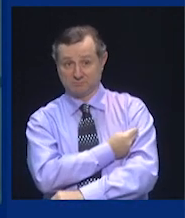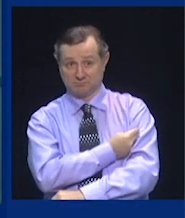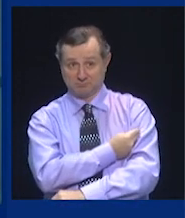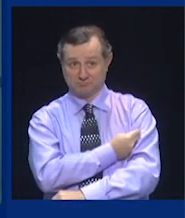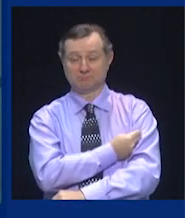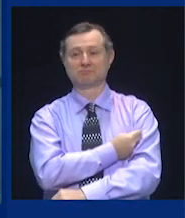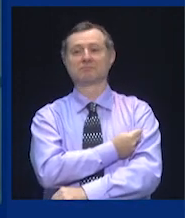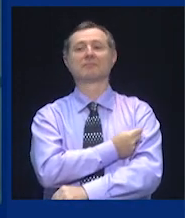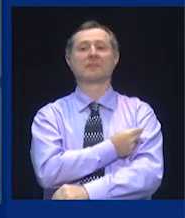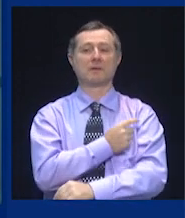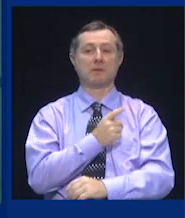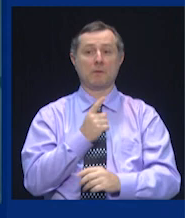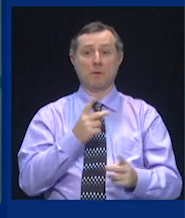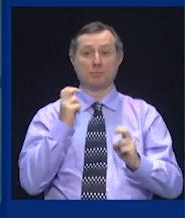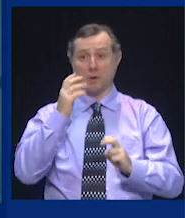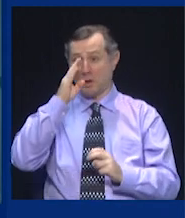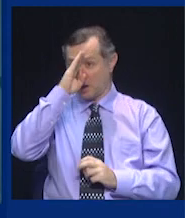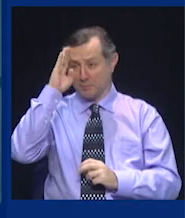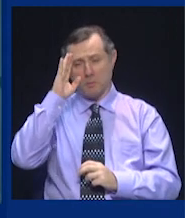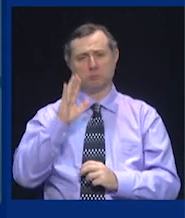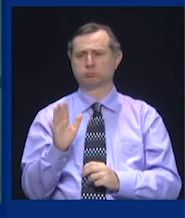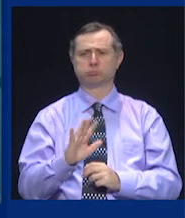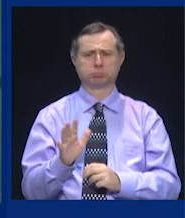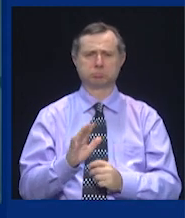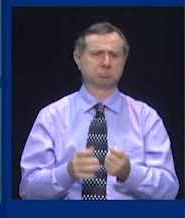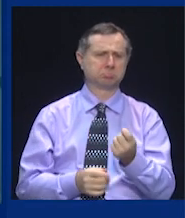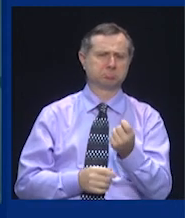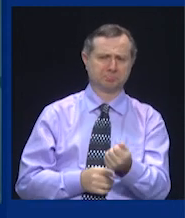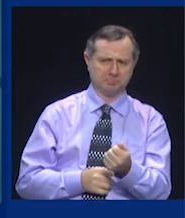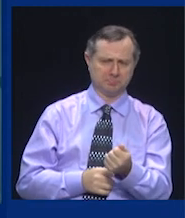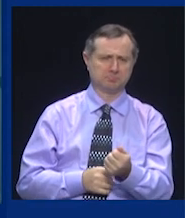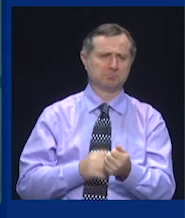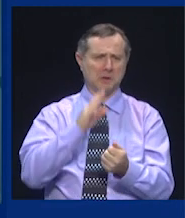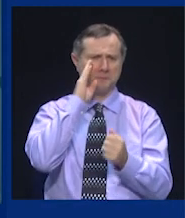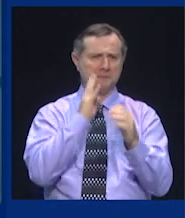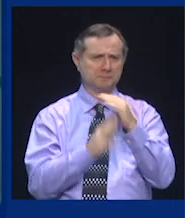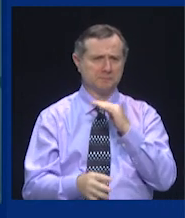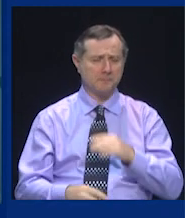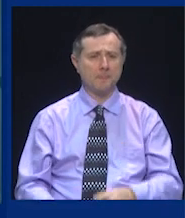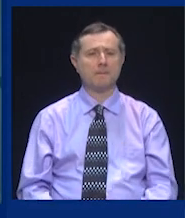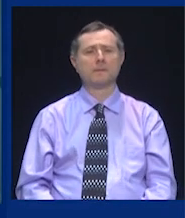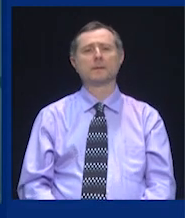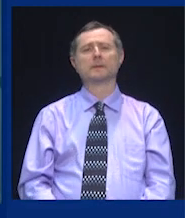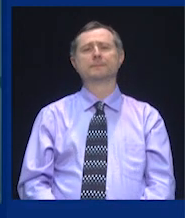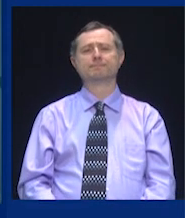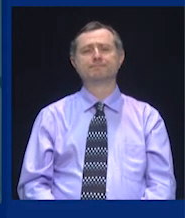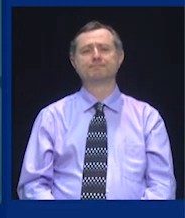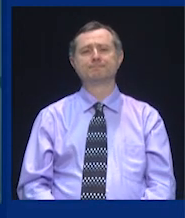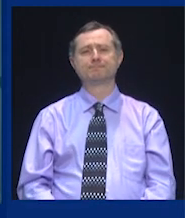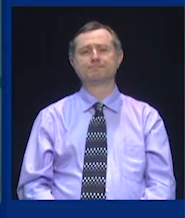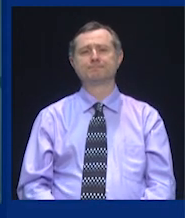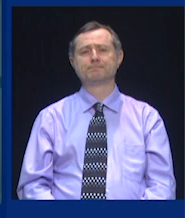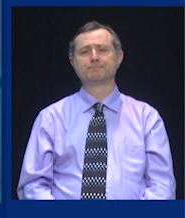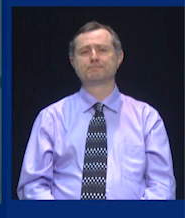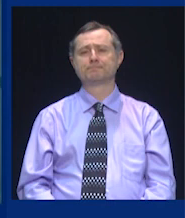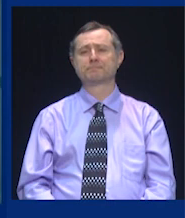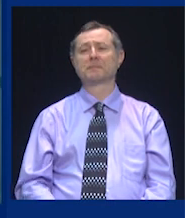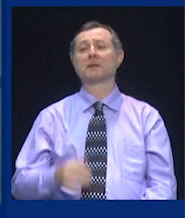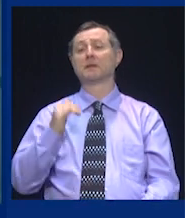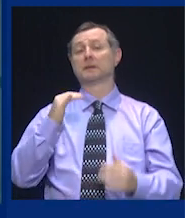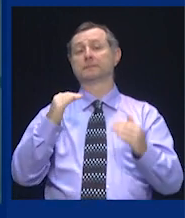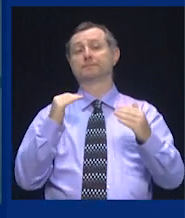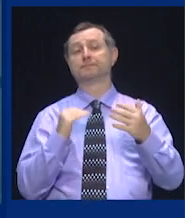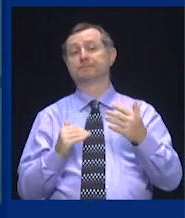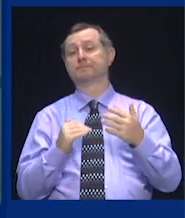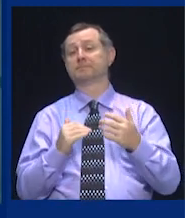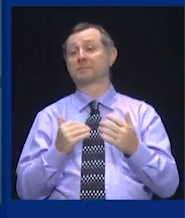much, much lower. Hospitalization rate, much, much lower. That was true in Cape Cod also. Fact, almost all new cases are the